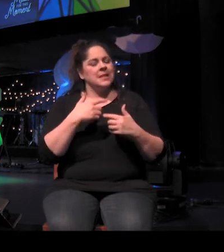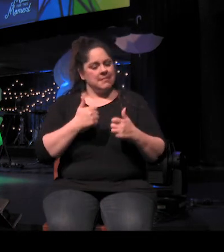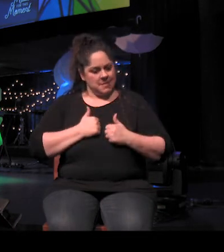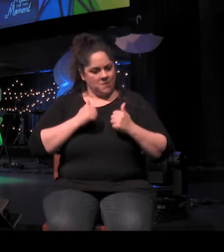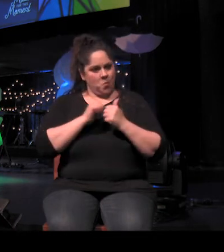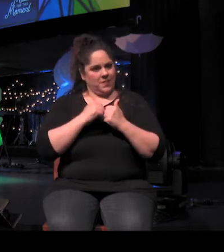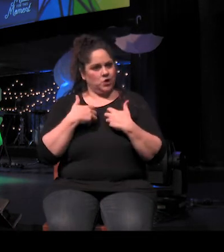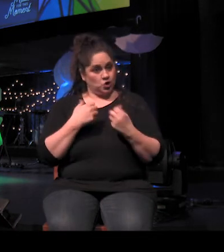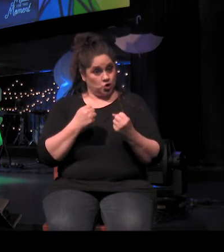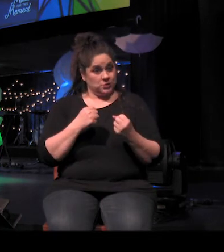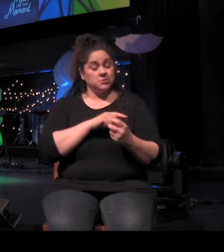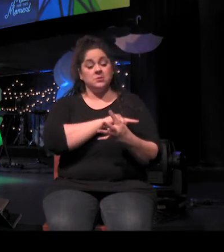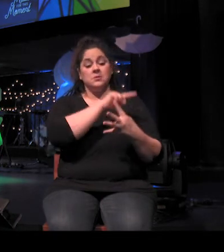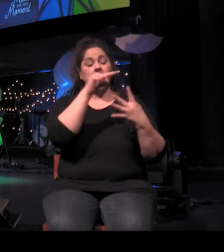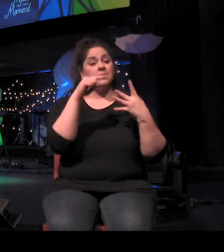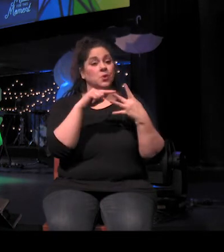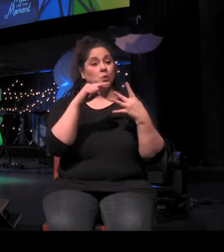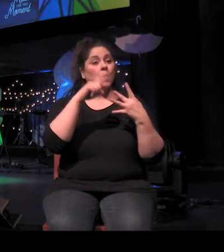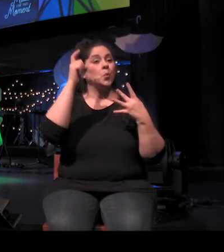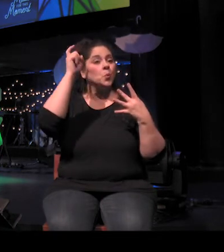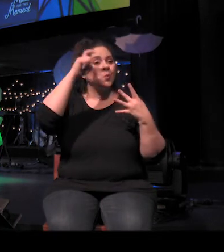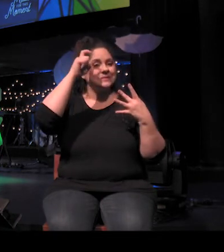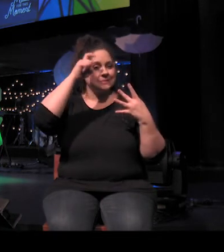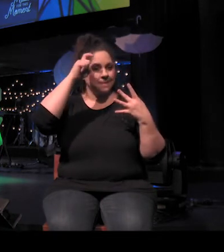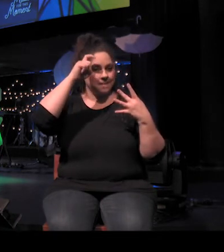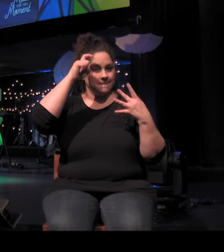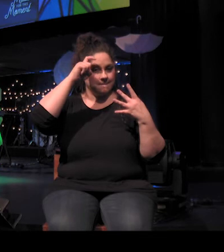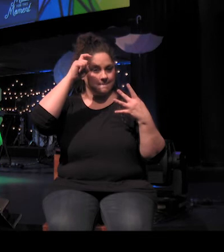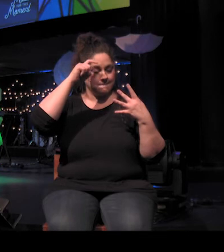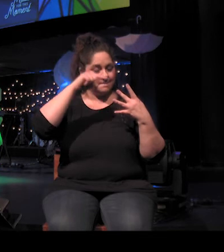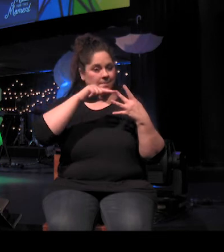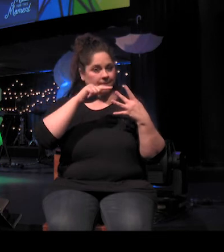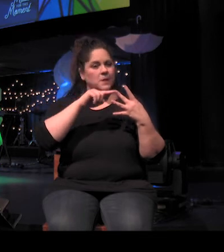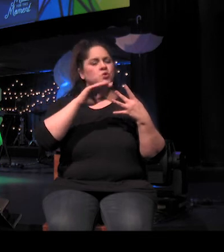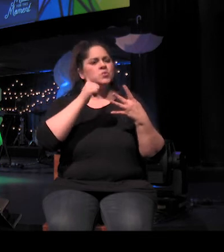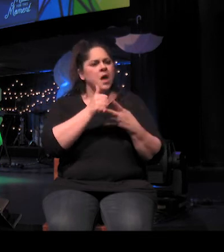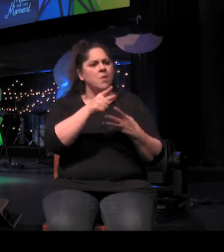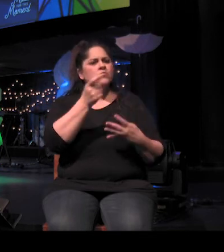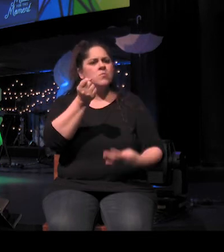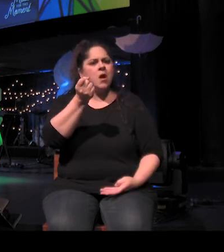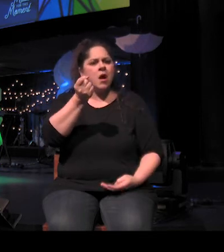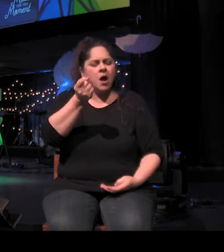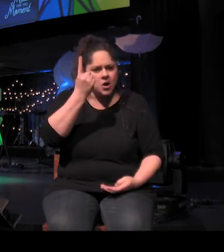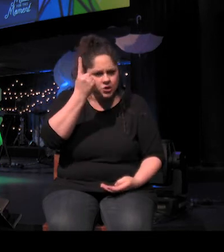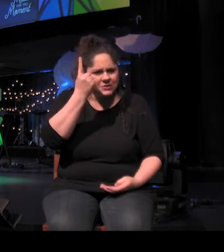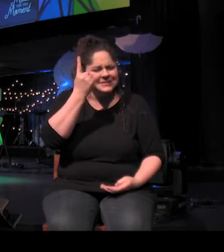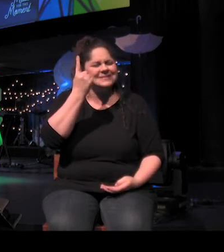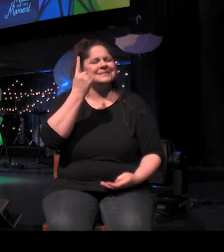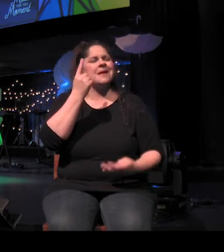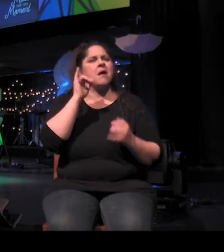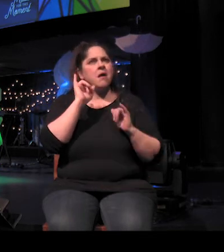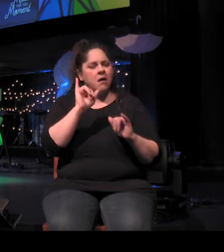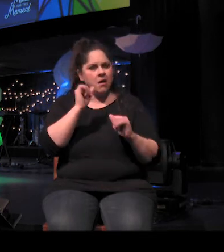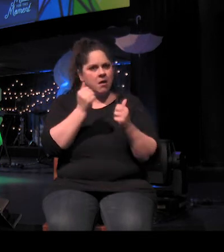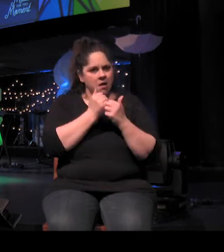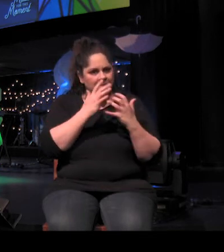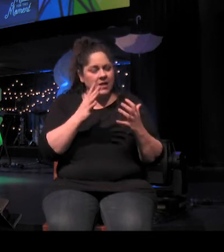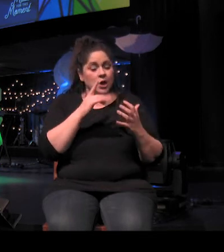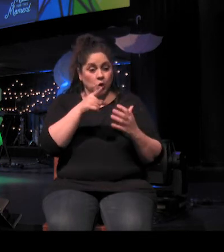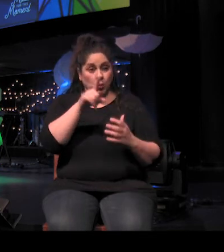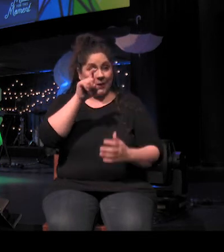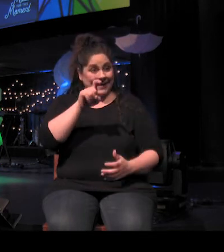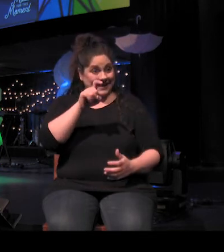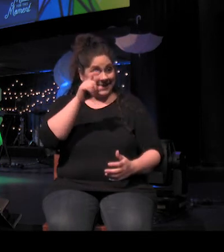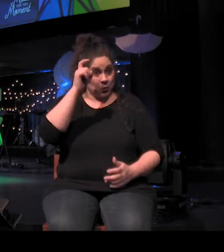He promises is wisdom to understand, spiritual insight, James 1:5 says, if you need